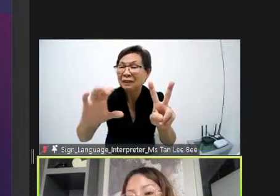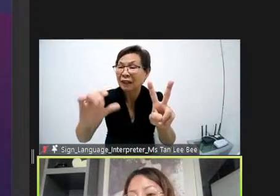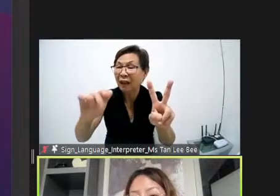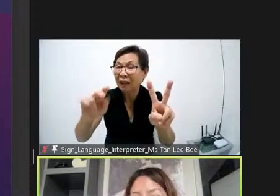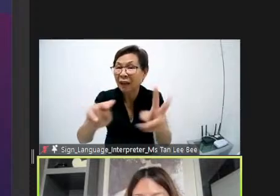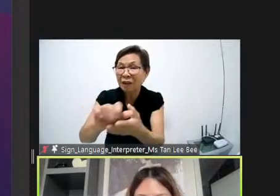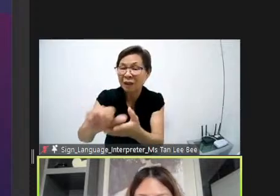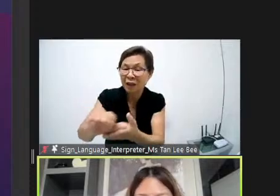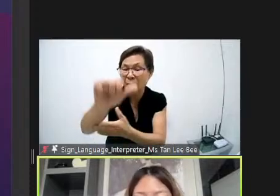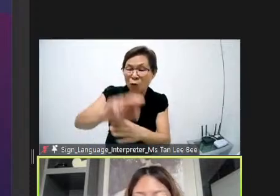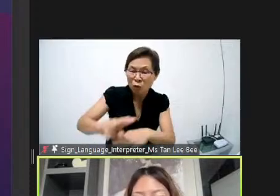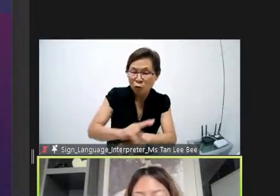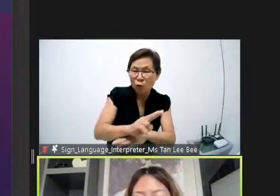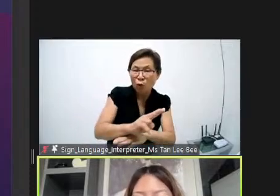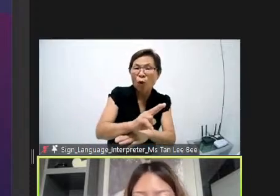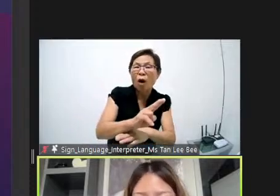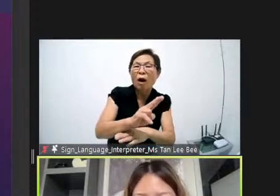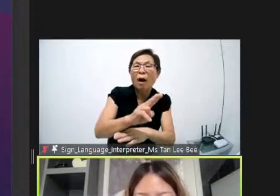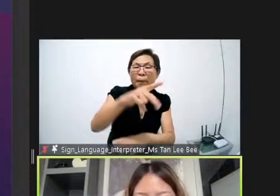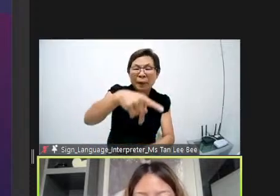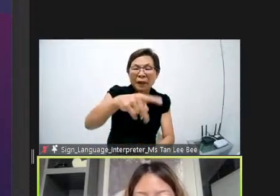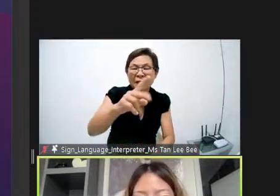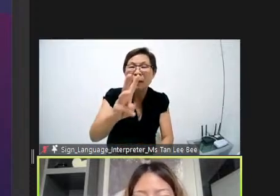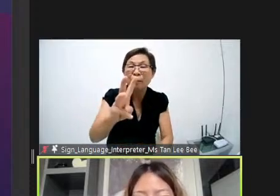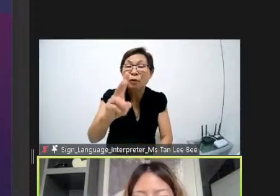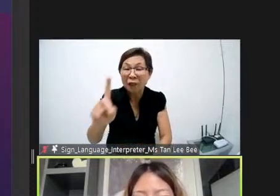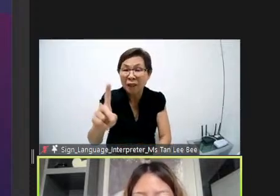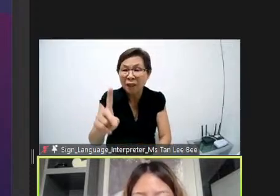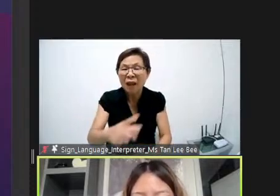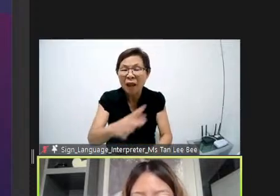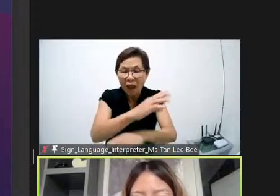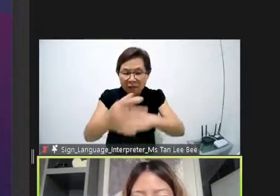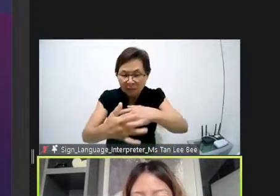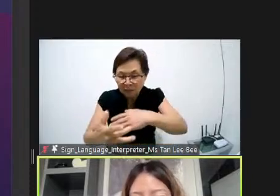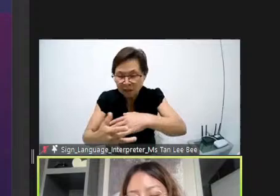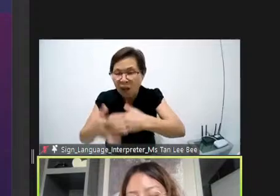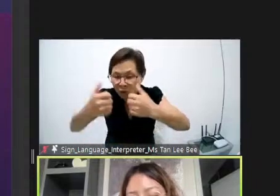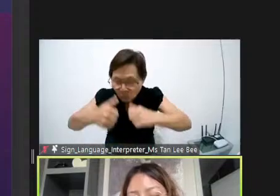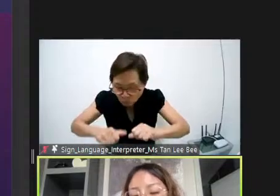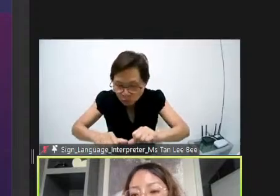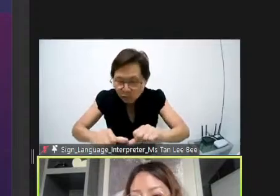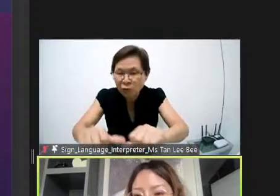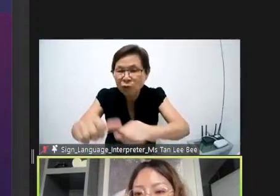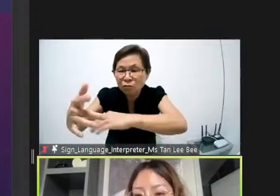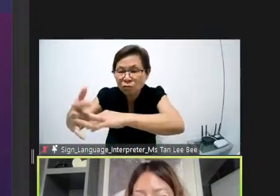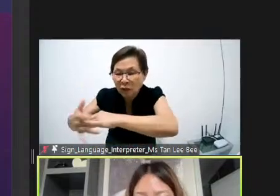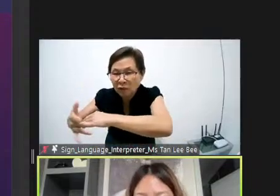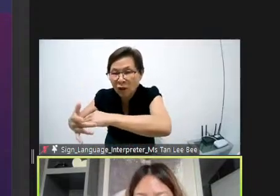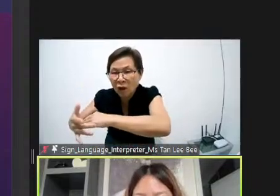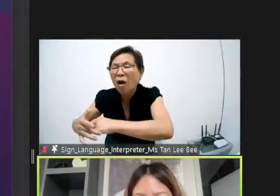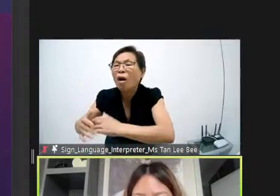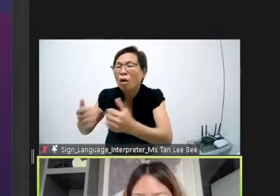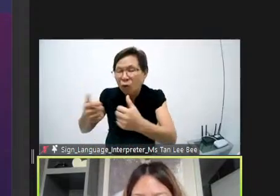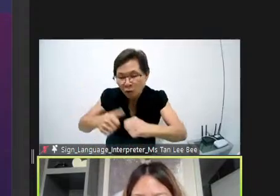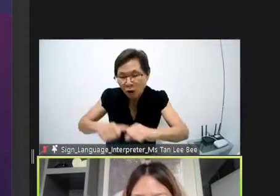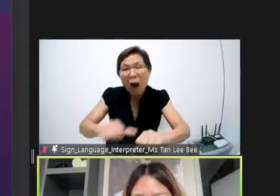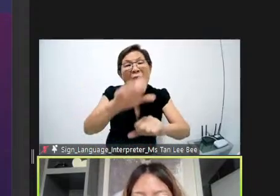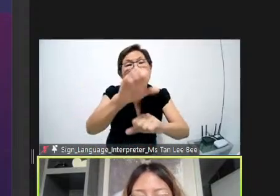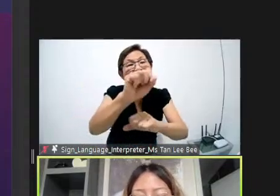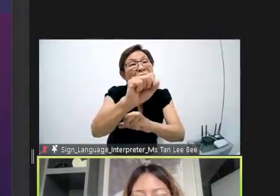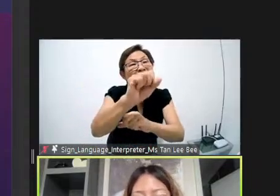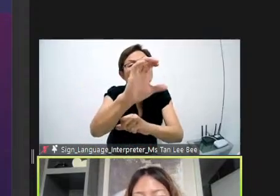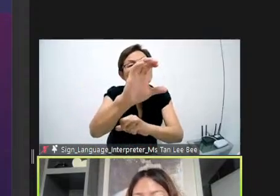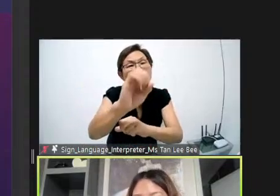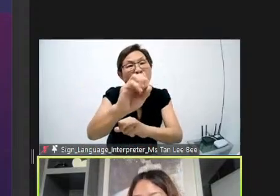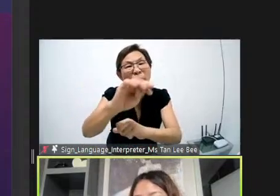about PWD and technologies to pursue the company to consider hiring PWD.